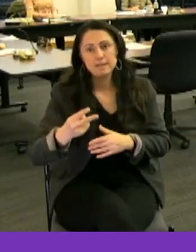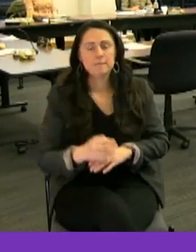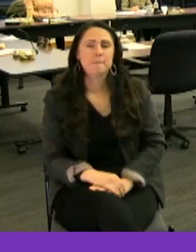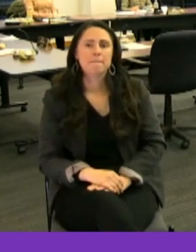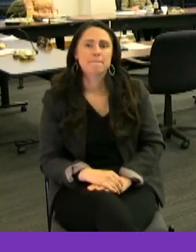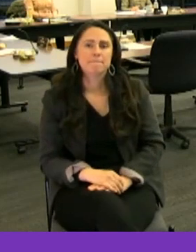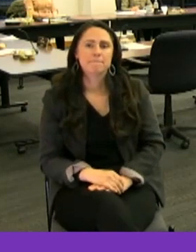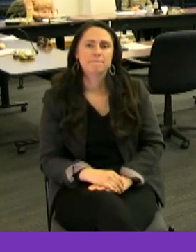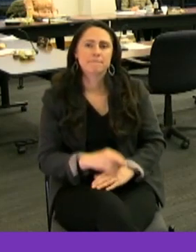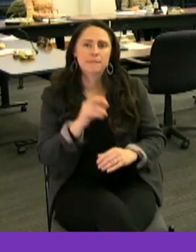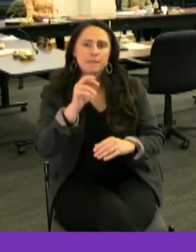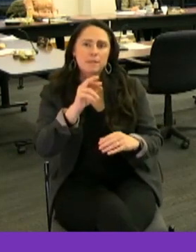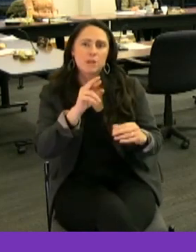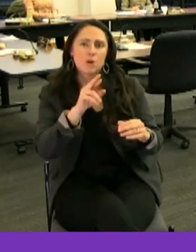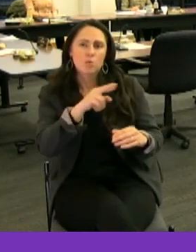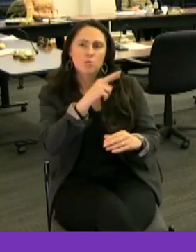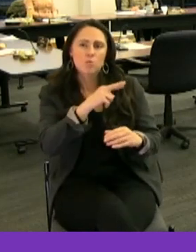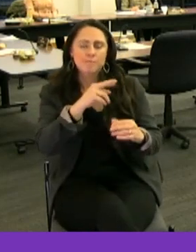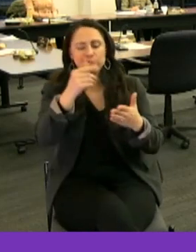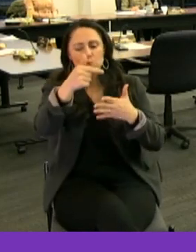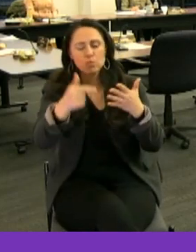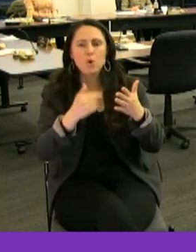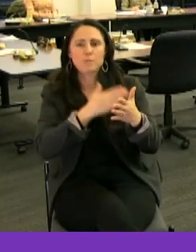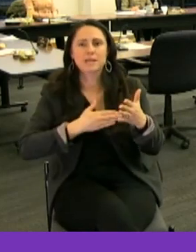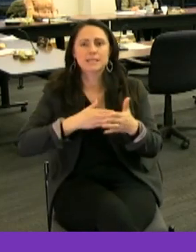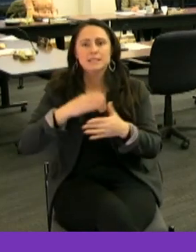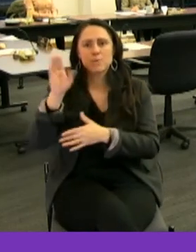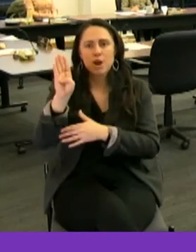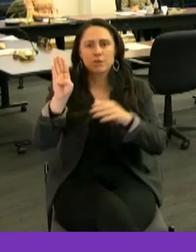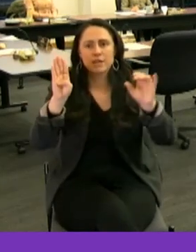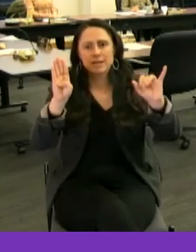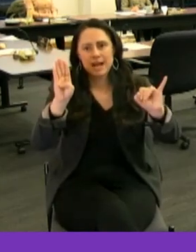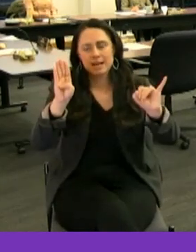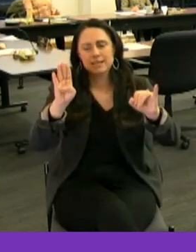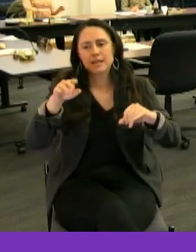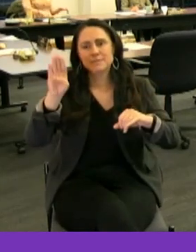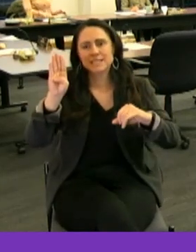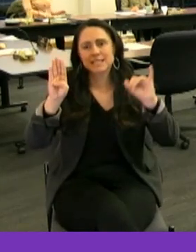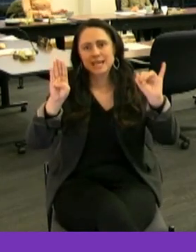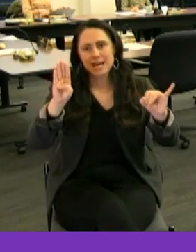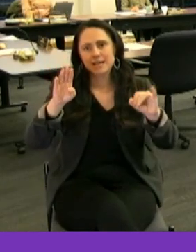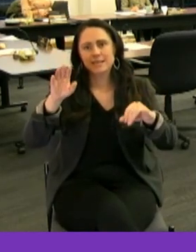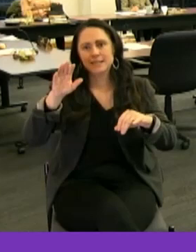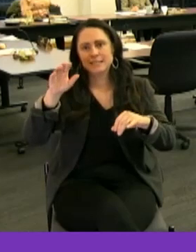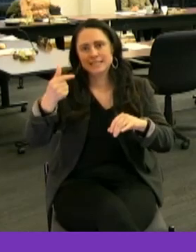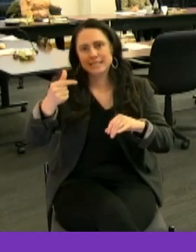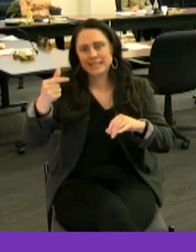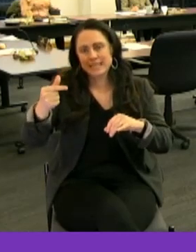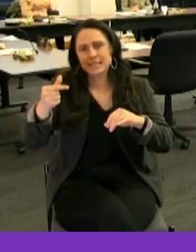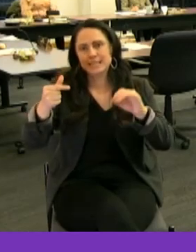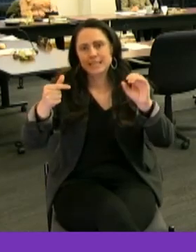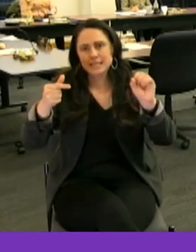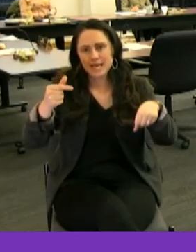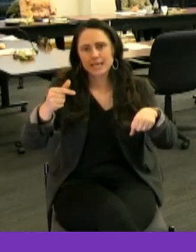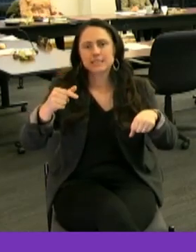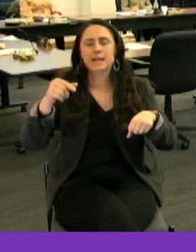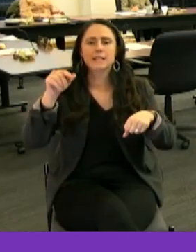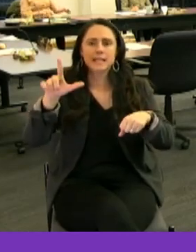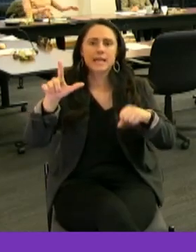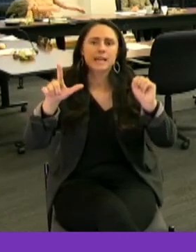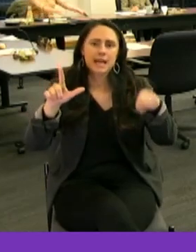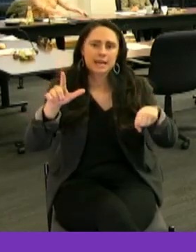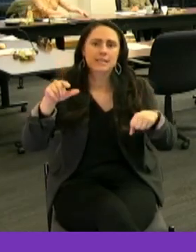Joan, roll, please. Broderick. Aye. Kaczynski. Aye. Garcia Guillen. Yes. Lee. Yes.